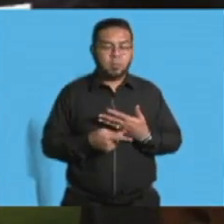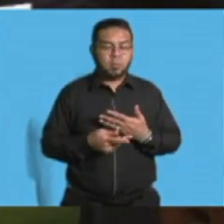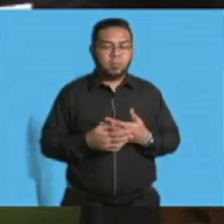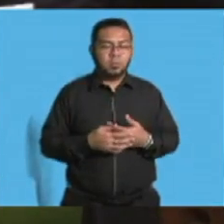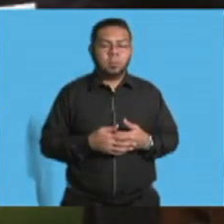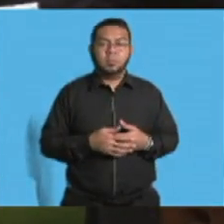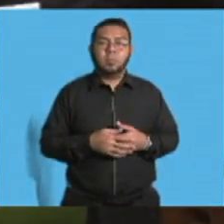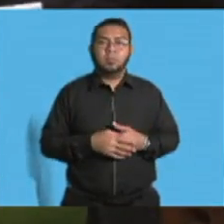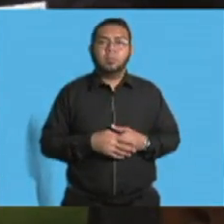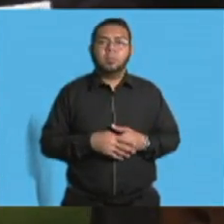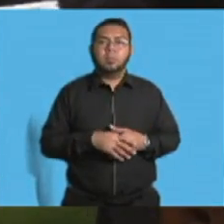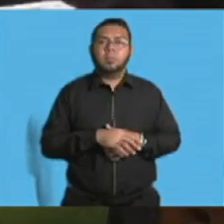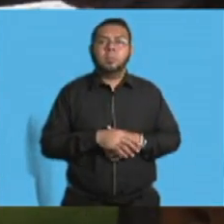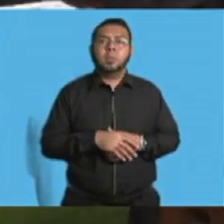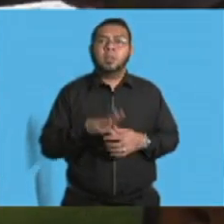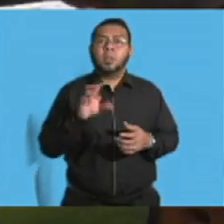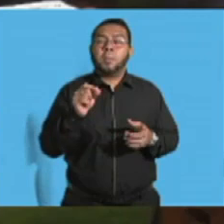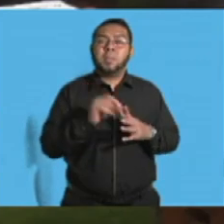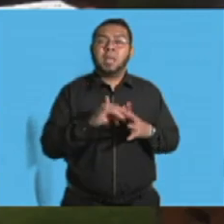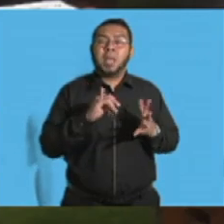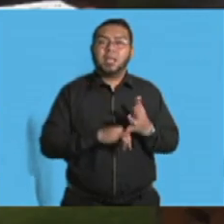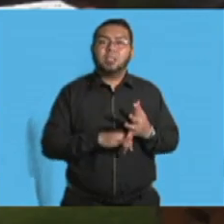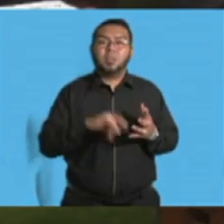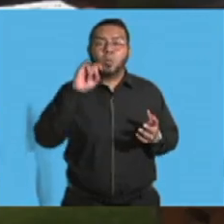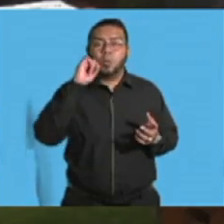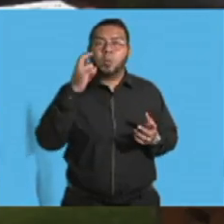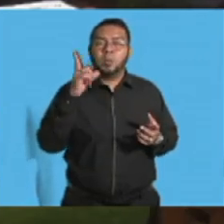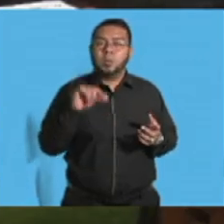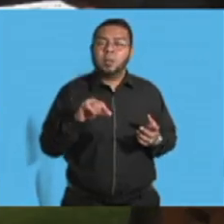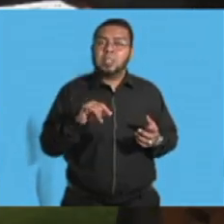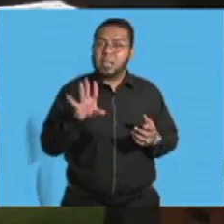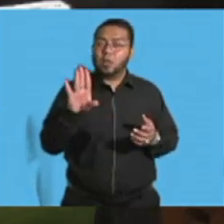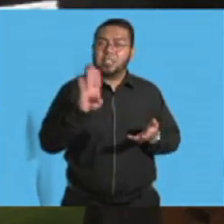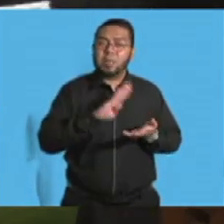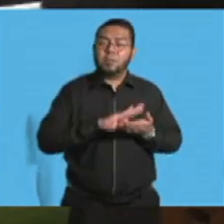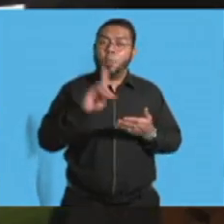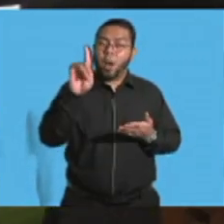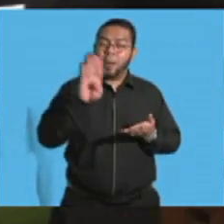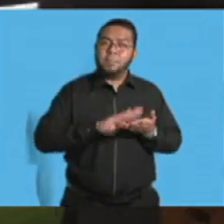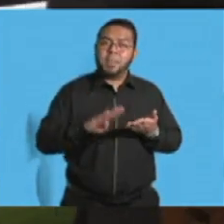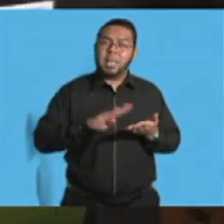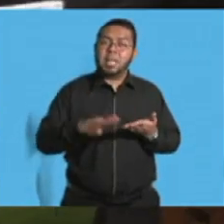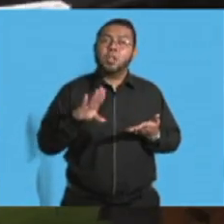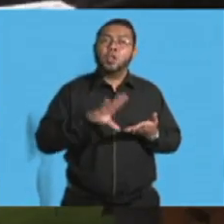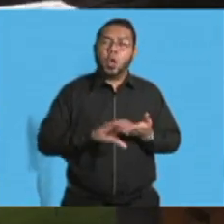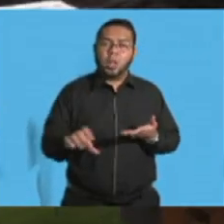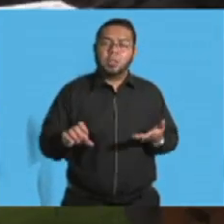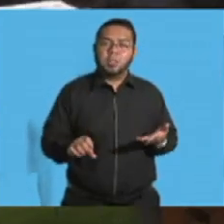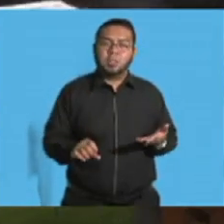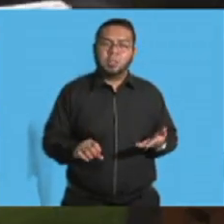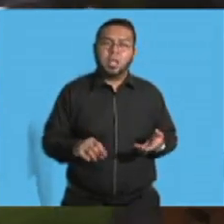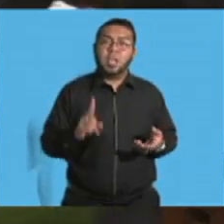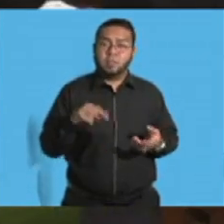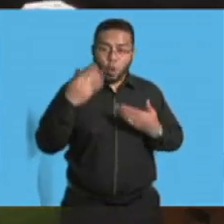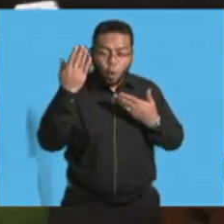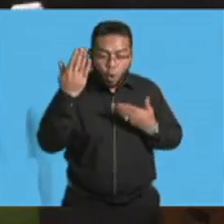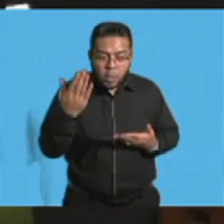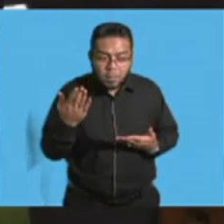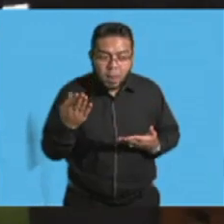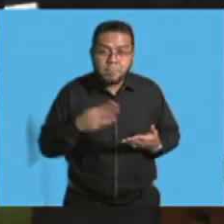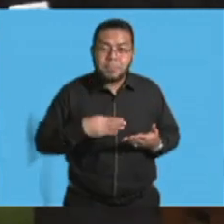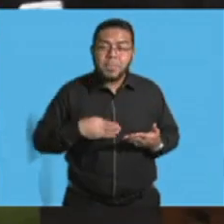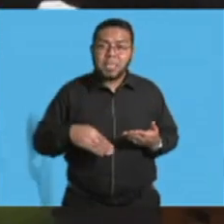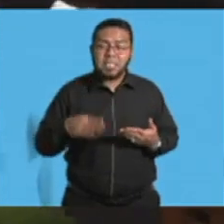than $1 million, then the PS could deal with it. Now it's a sum of $1 million. In other words, Madam Speaker, in practical terms, if Honourable